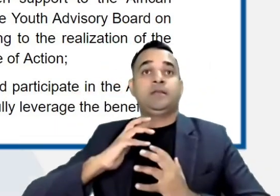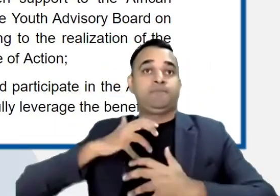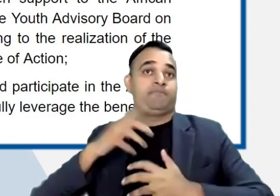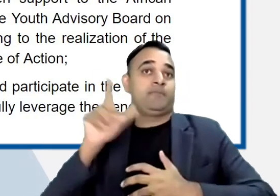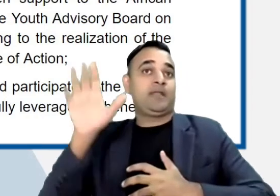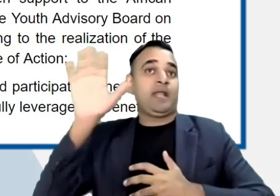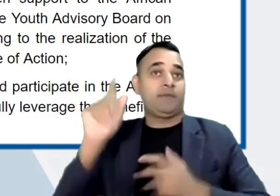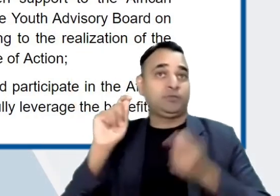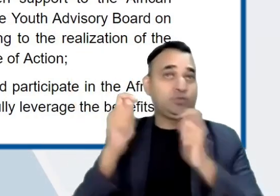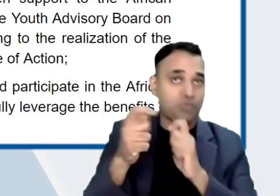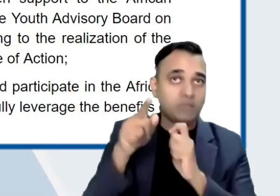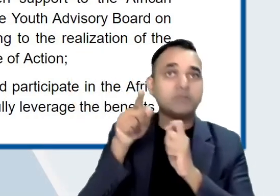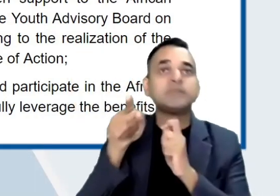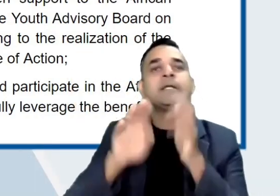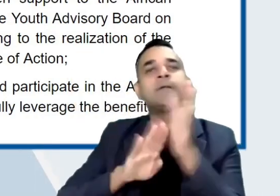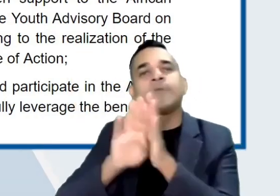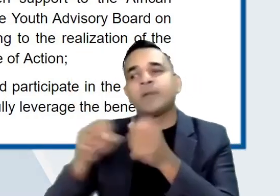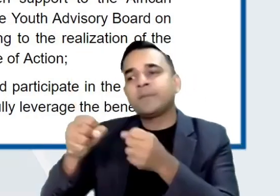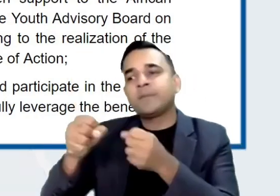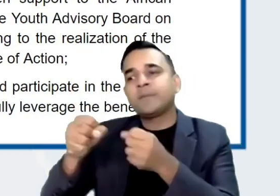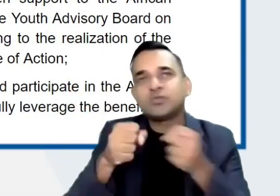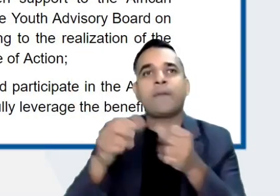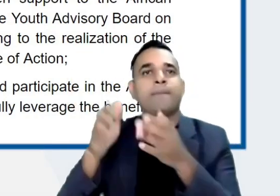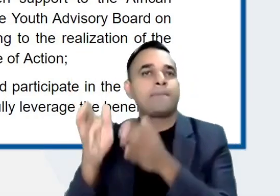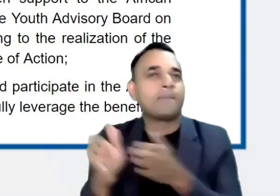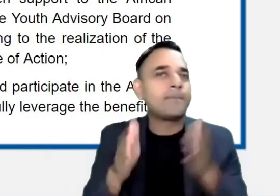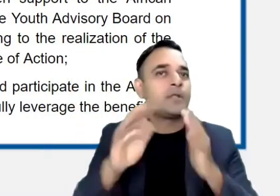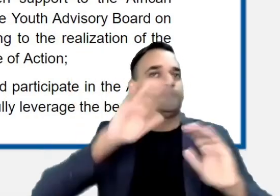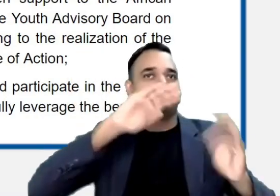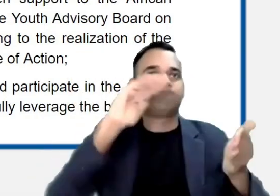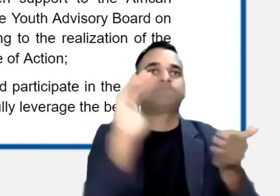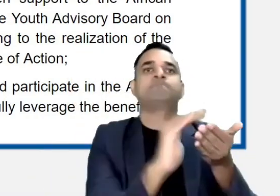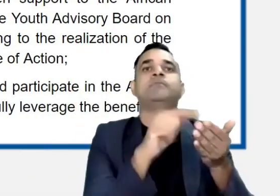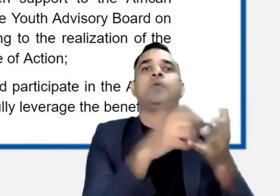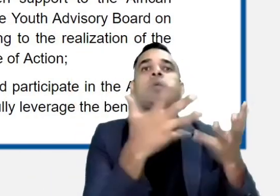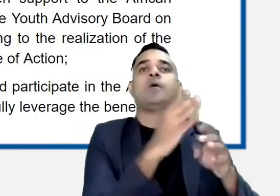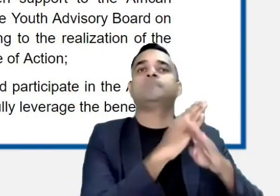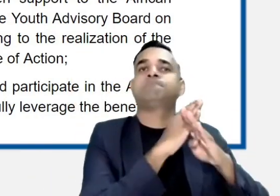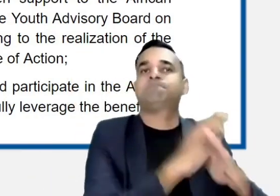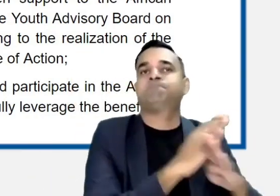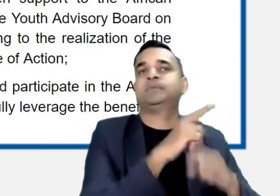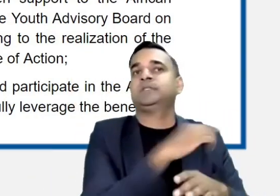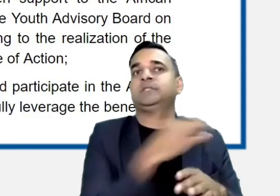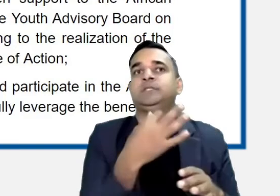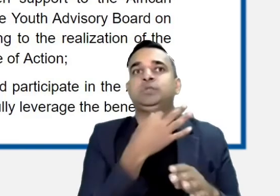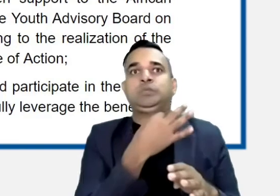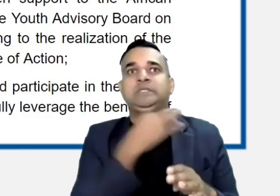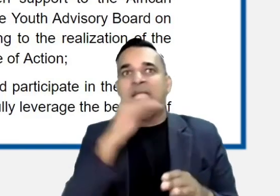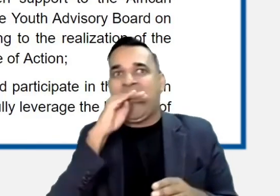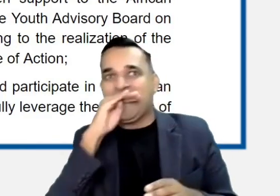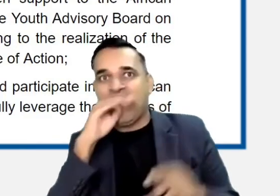states, non-state actors, and other stakeholders to actively participate in and contribute